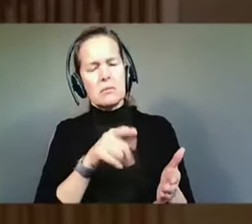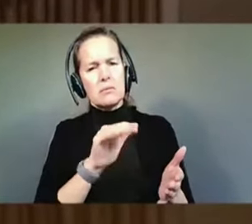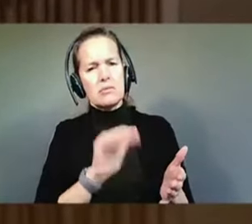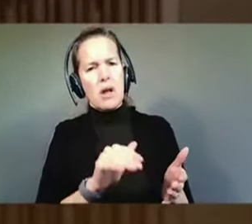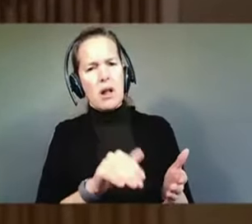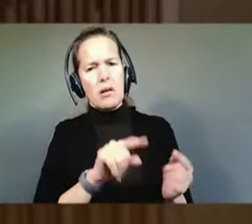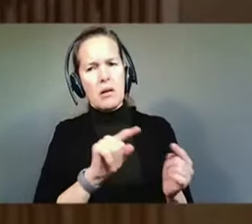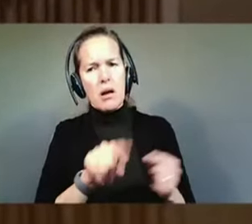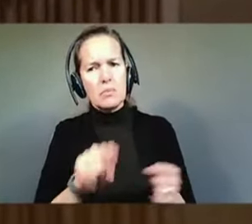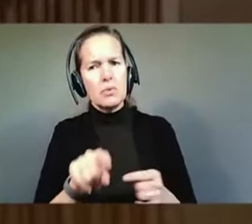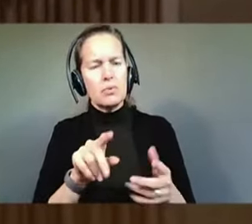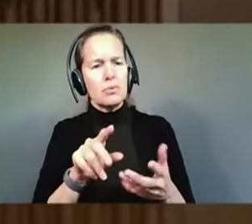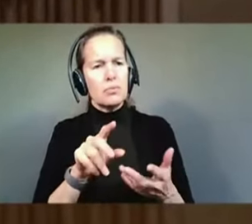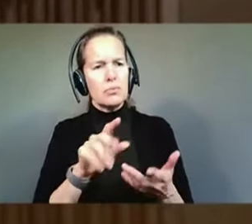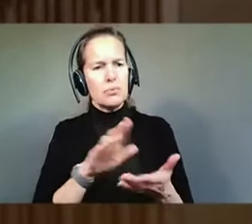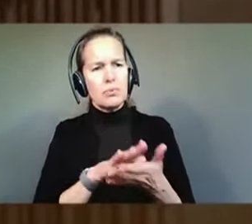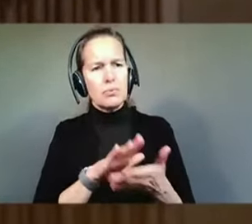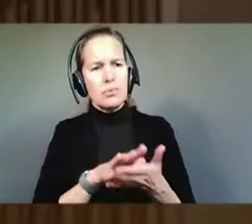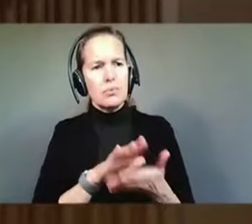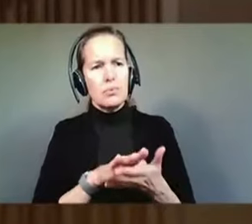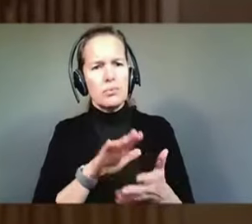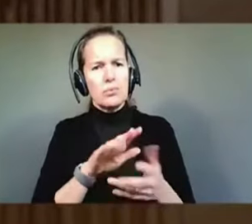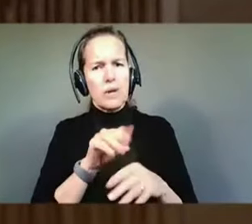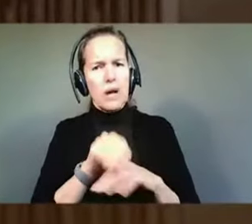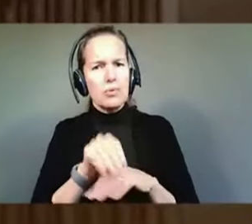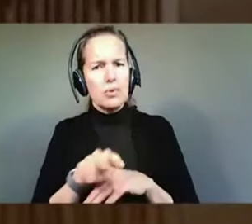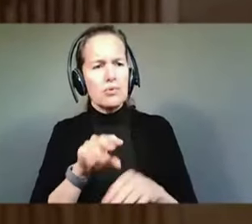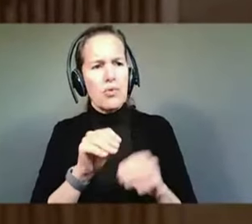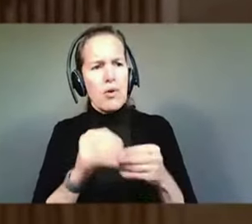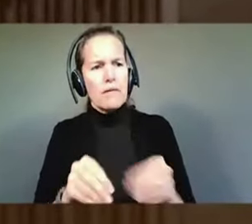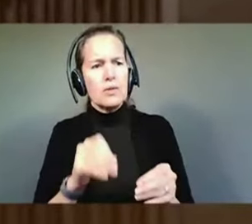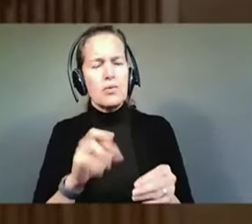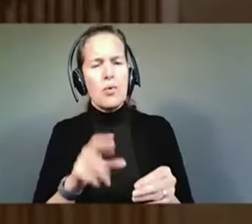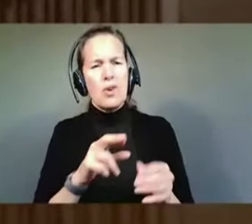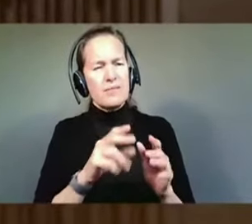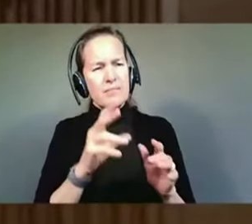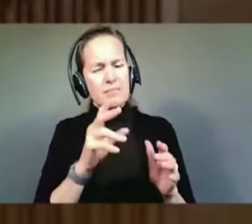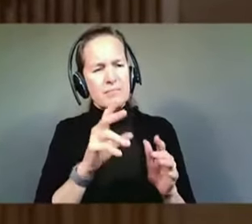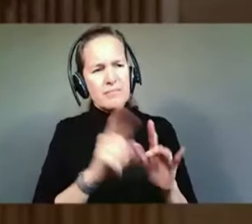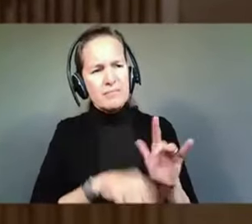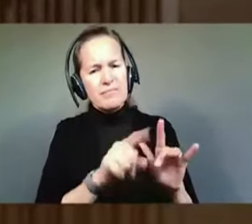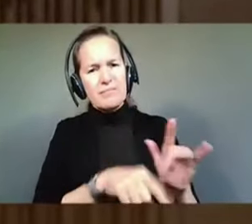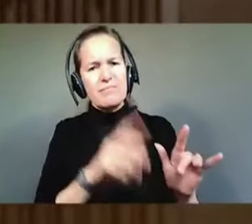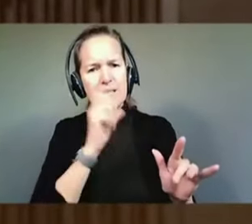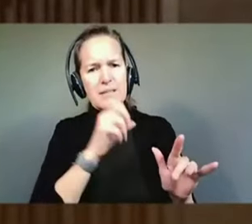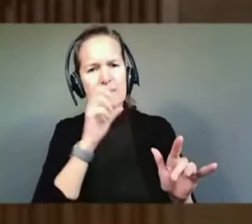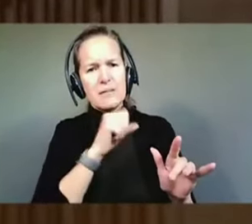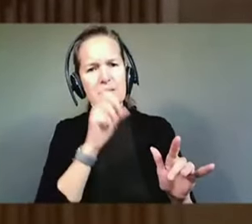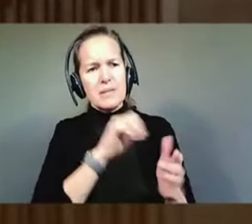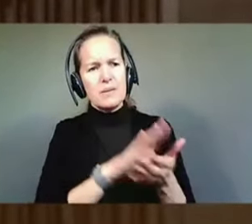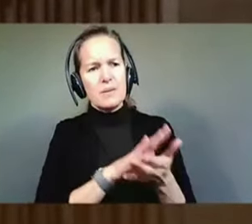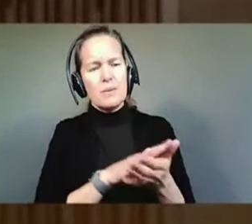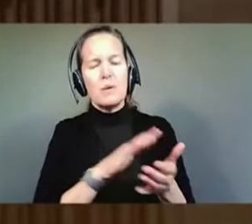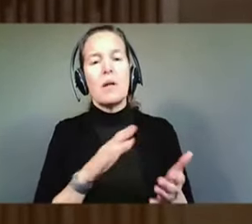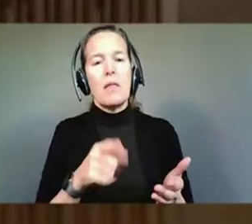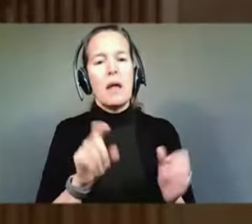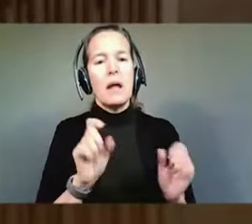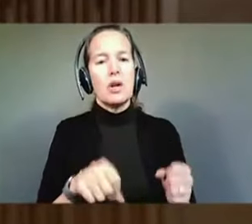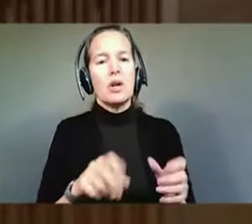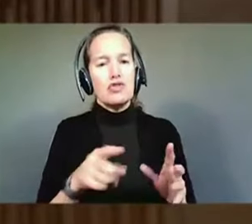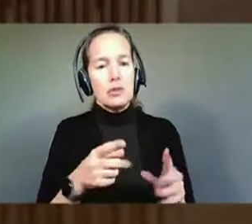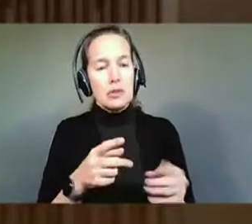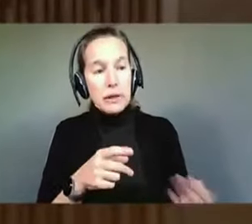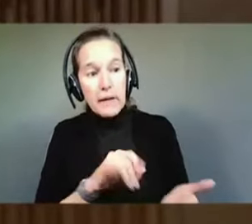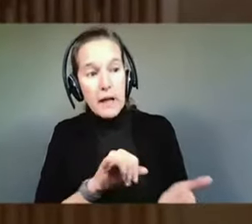or missing a lot of school, it might raise a red flag, and they can just put a document in front of them, and that could start the process. Right. And